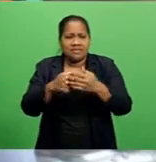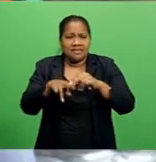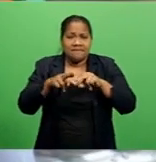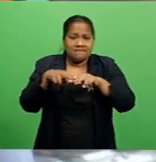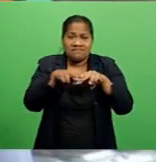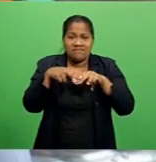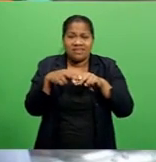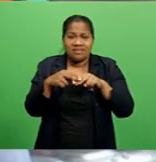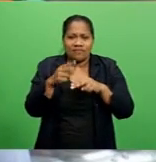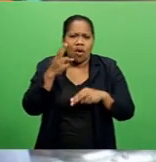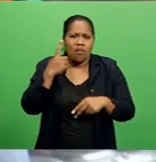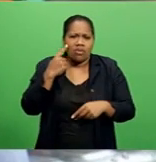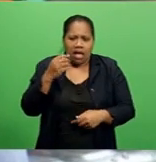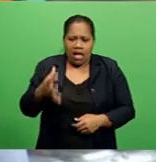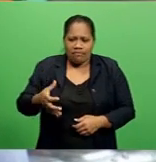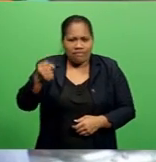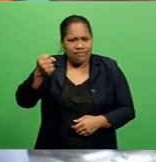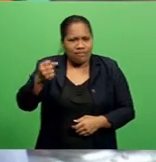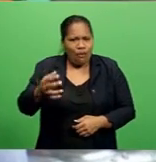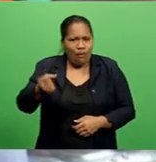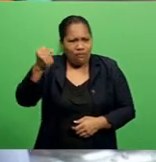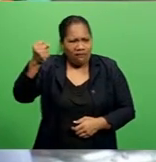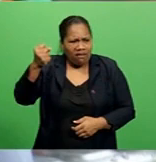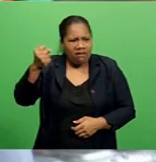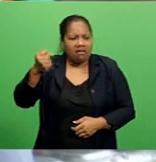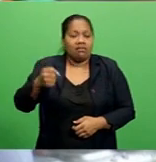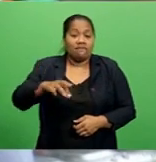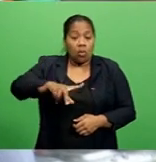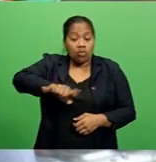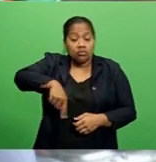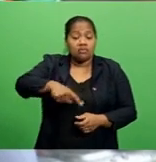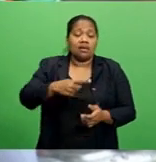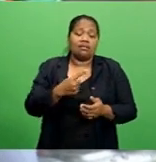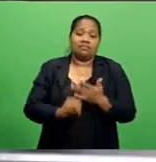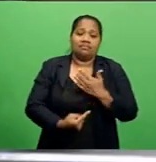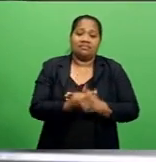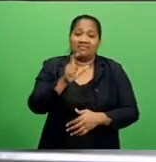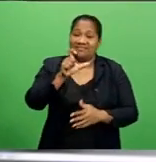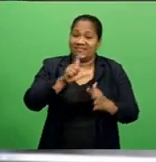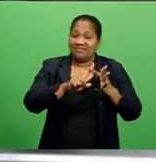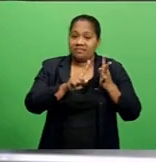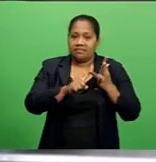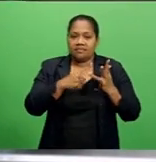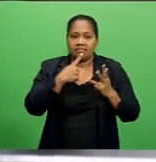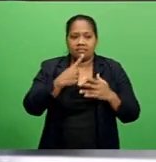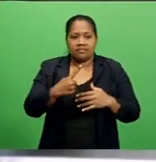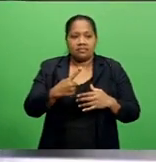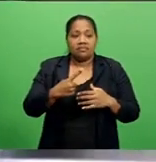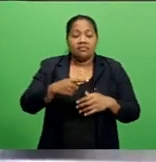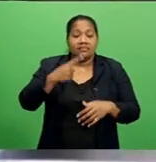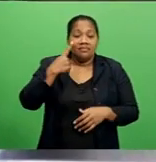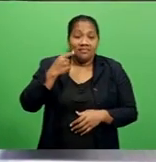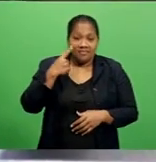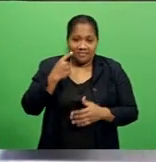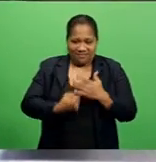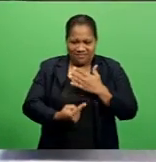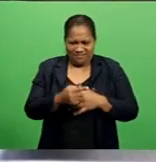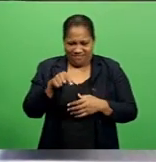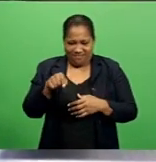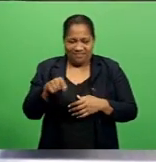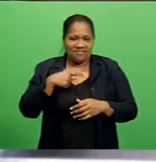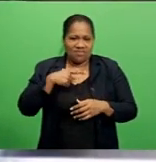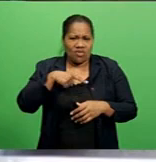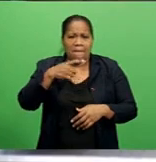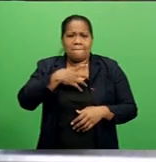face water cuts most often. For Suva, however, the CEO says the strain on water systems is caused by more